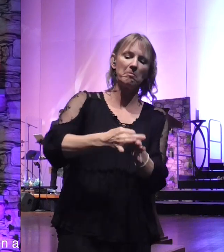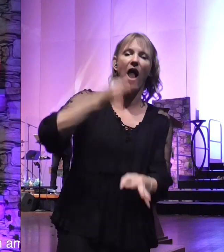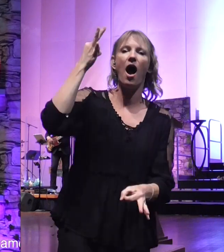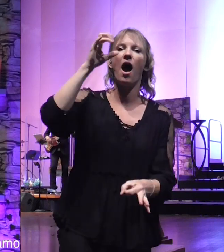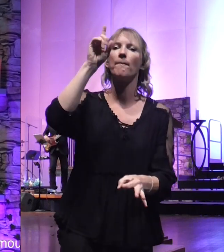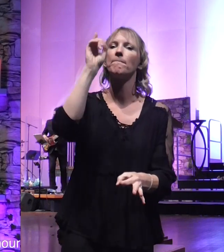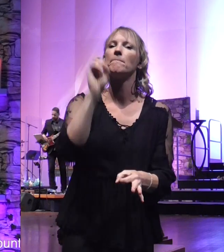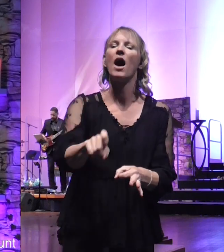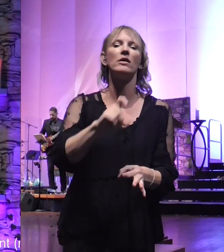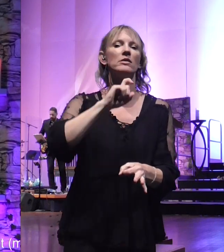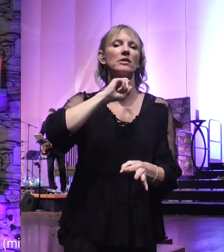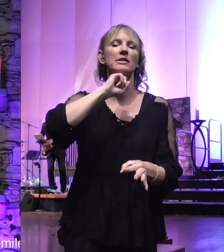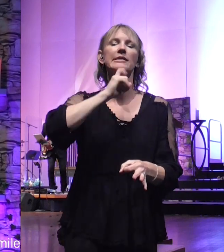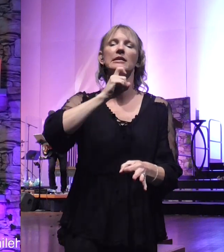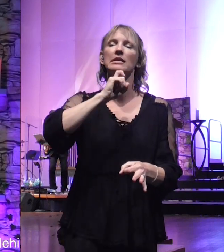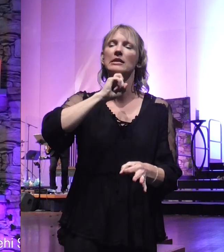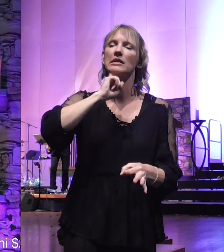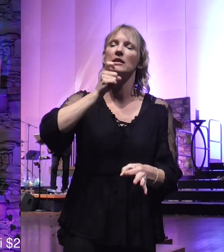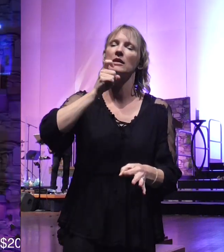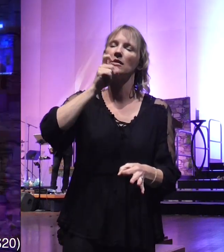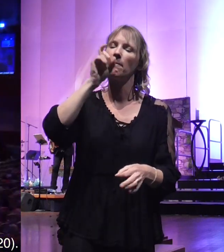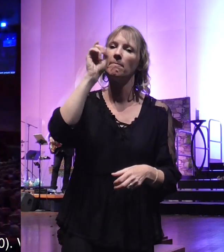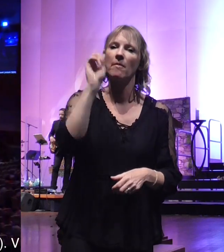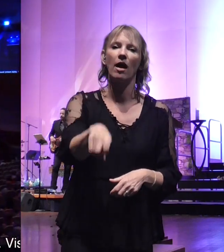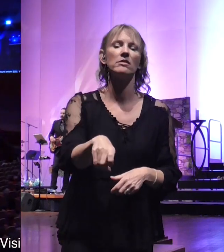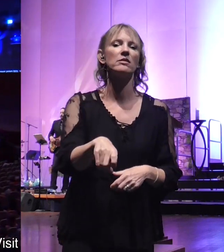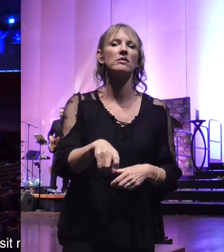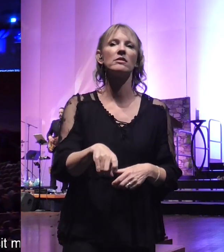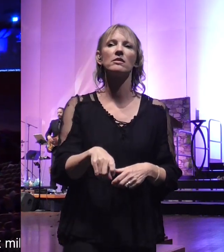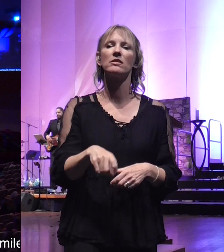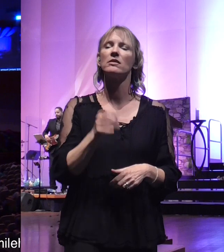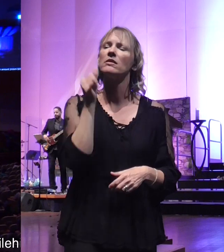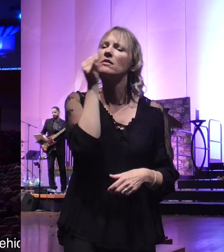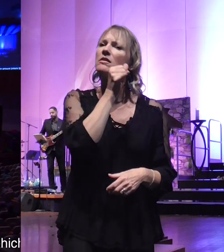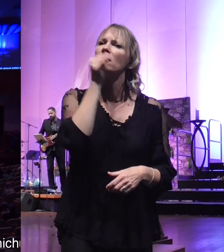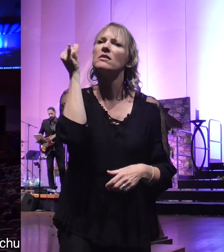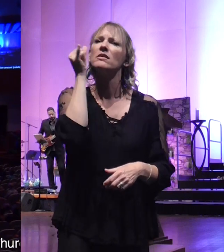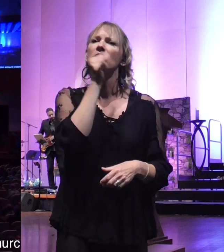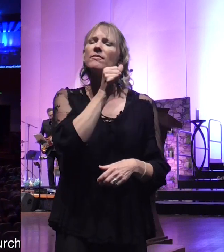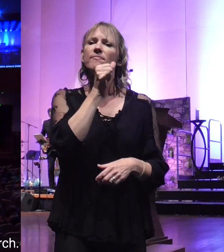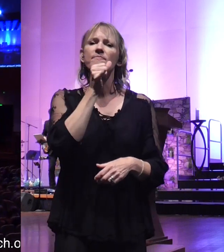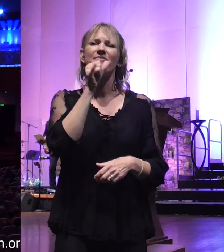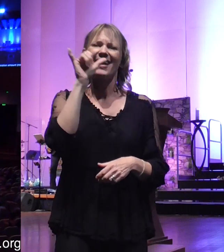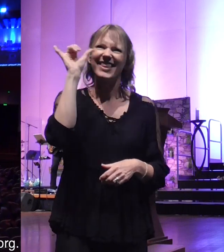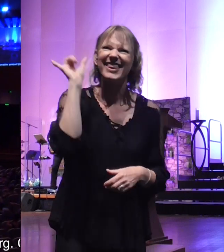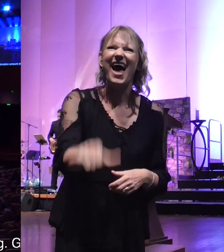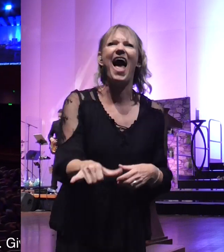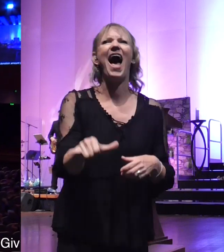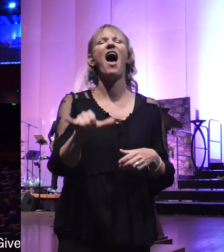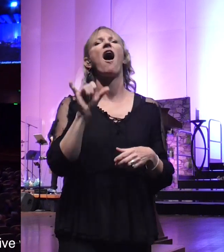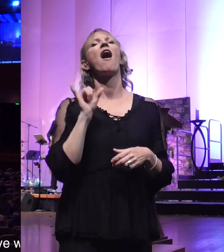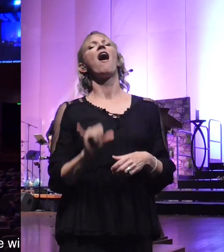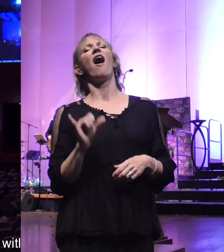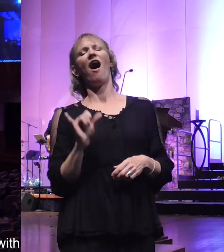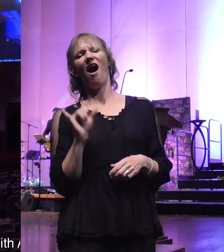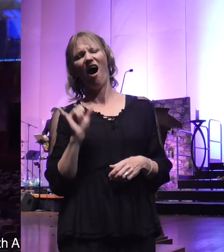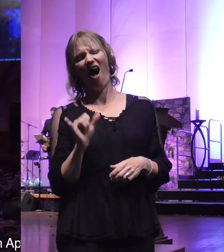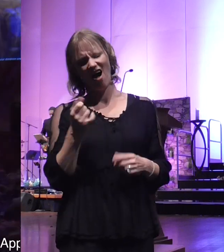must have steel in your spine, and that would explain